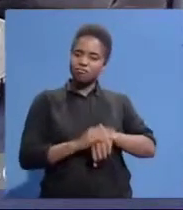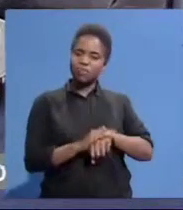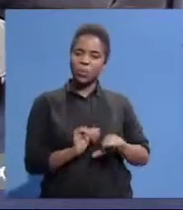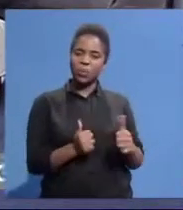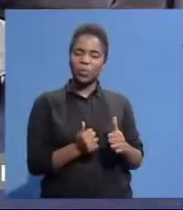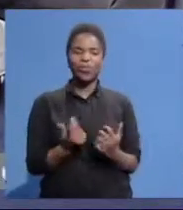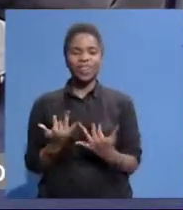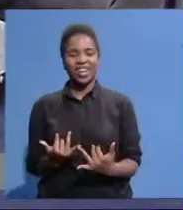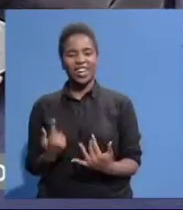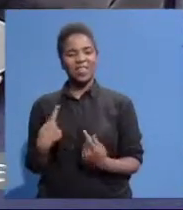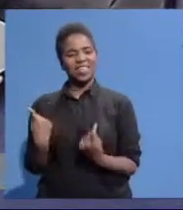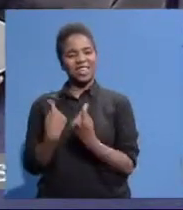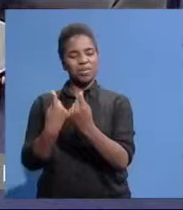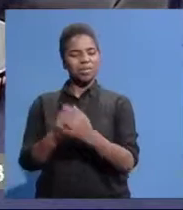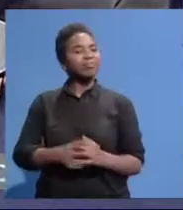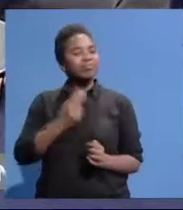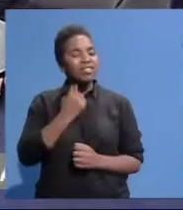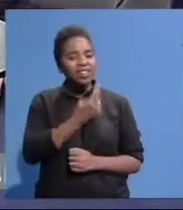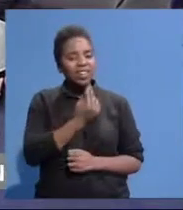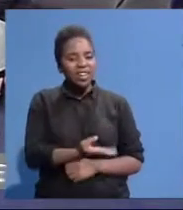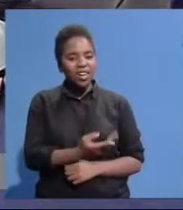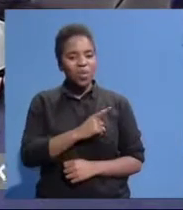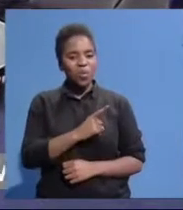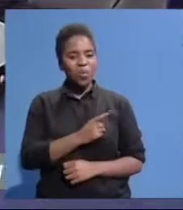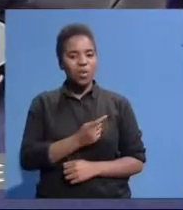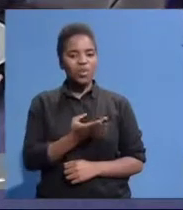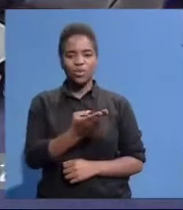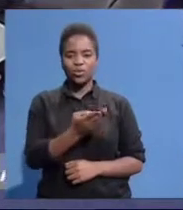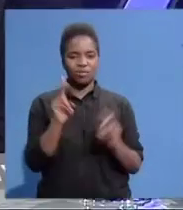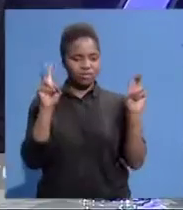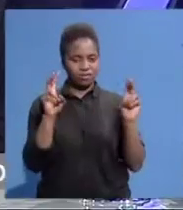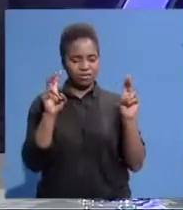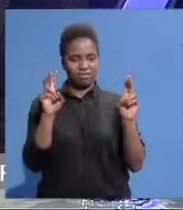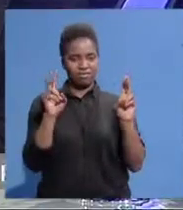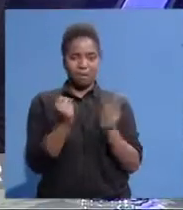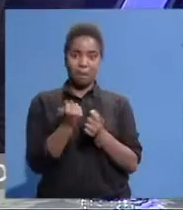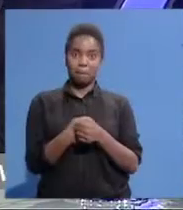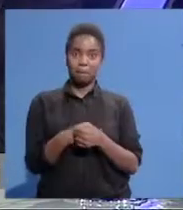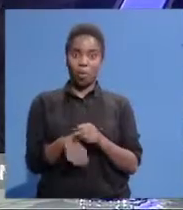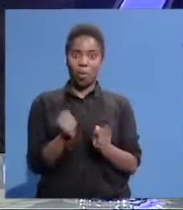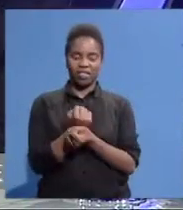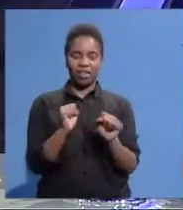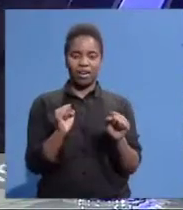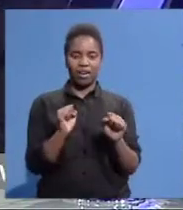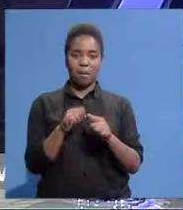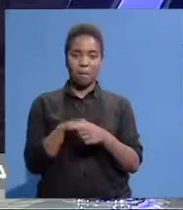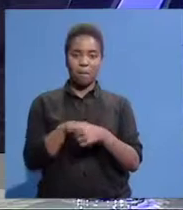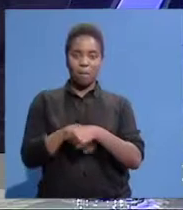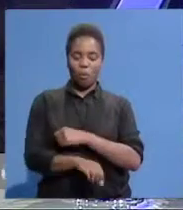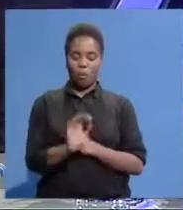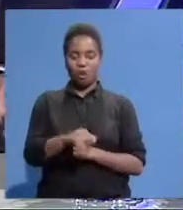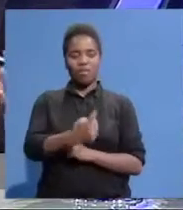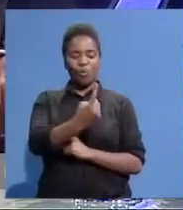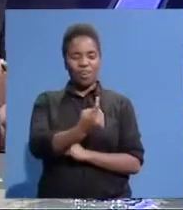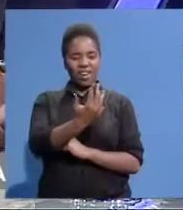And it's lovely having you in the studio, because you're on the cusp. You're not a born free, so you haven't sort of truly come through that. You're not